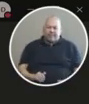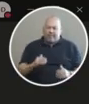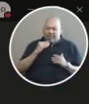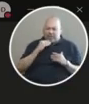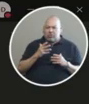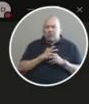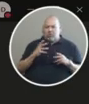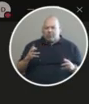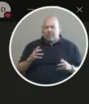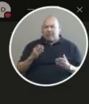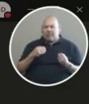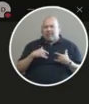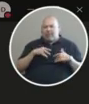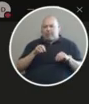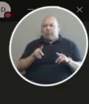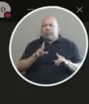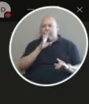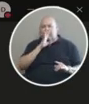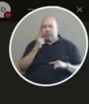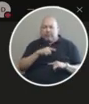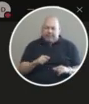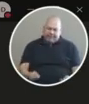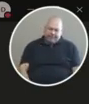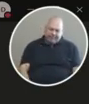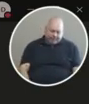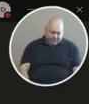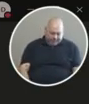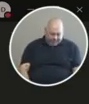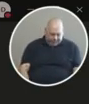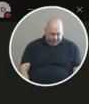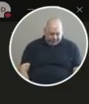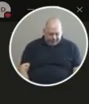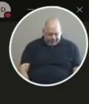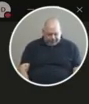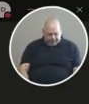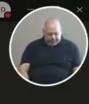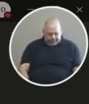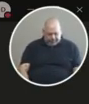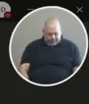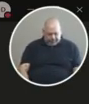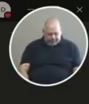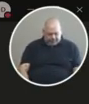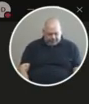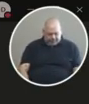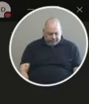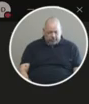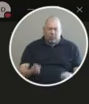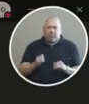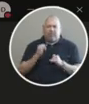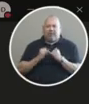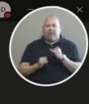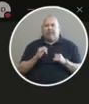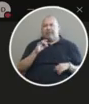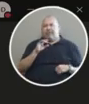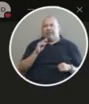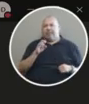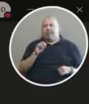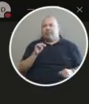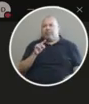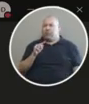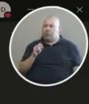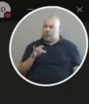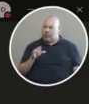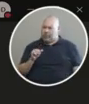Thank you so much for giving me a chance to talk. Thank you. One final call for Ms. Samantha